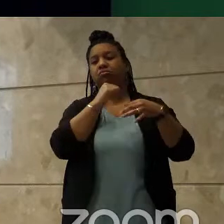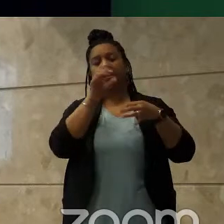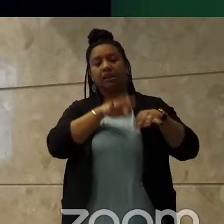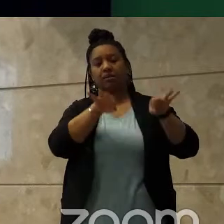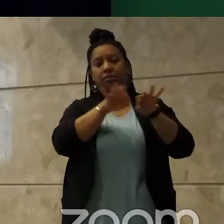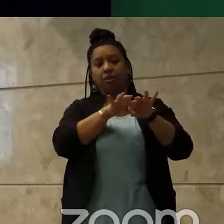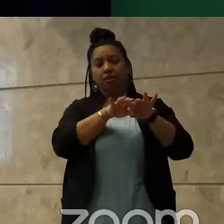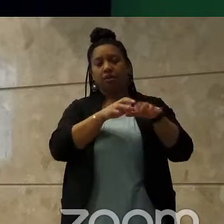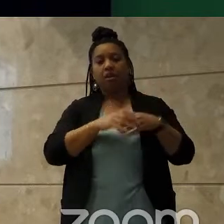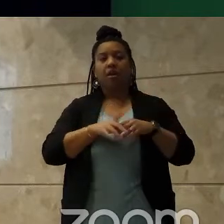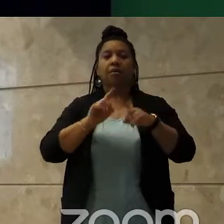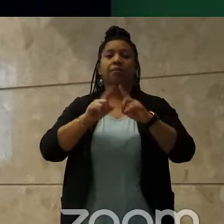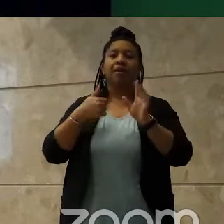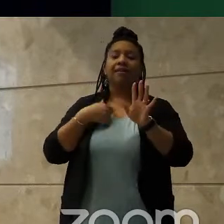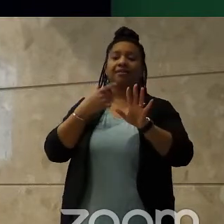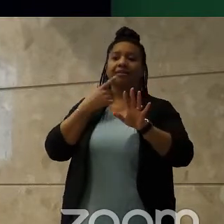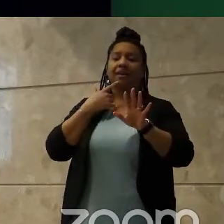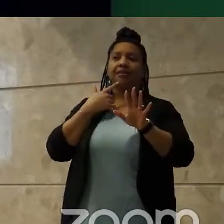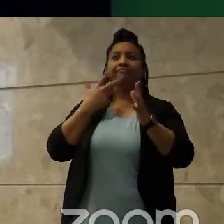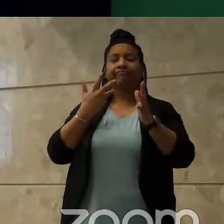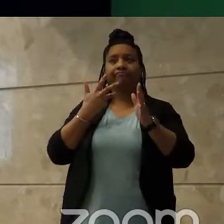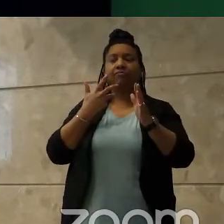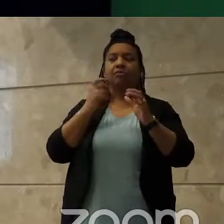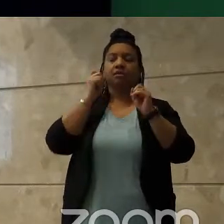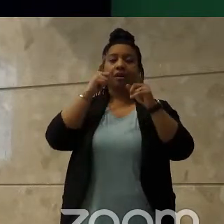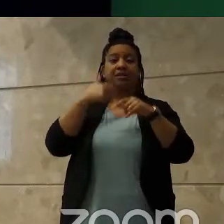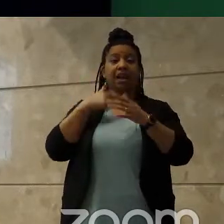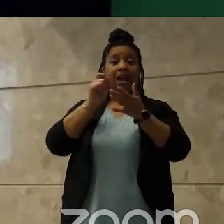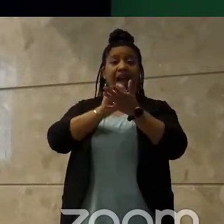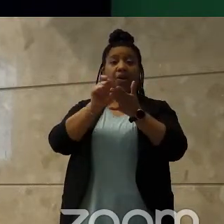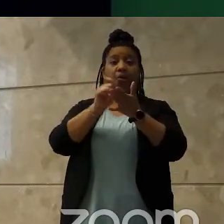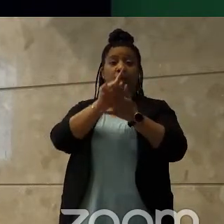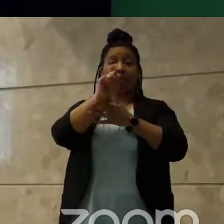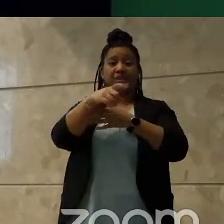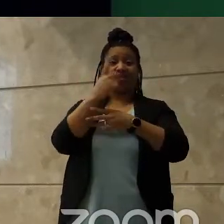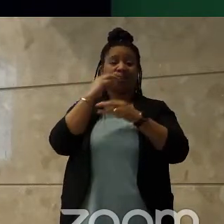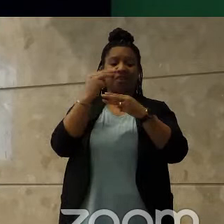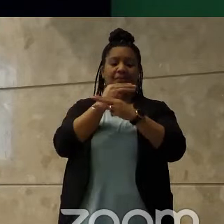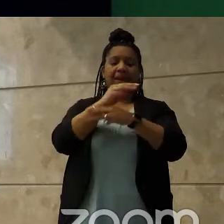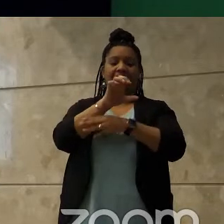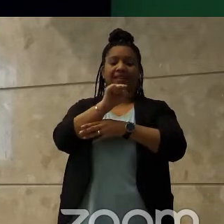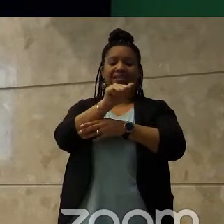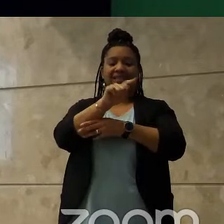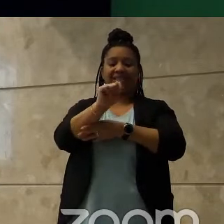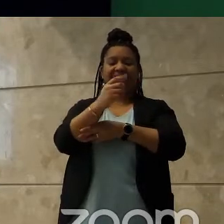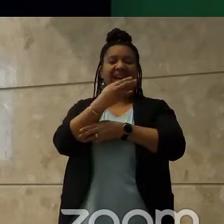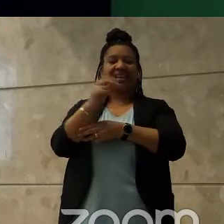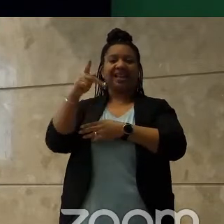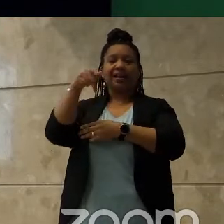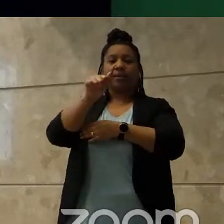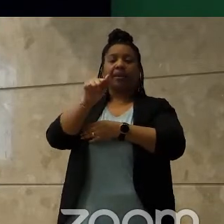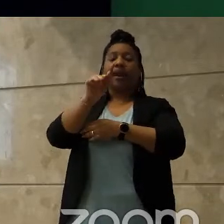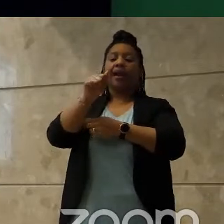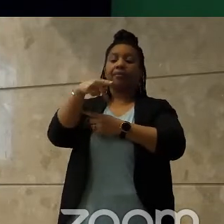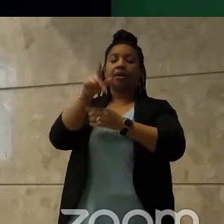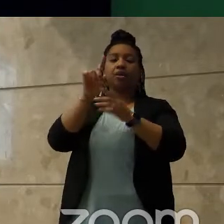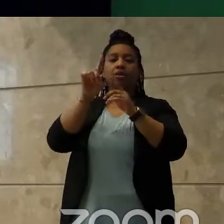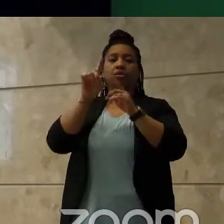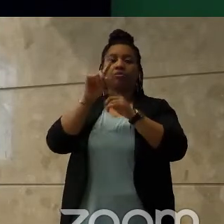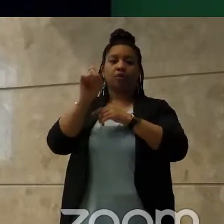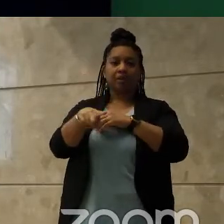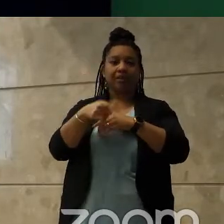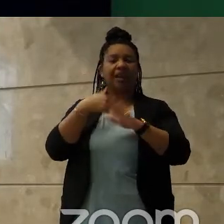this and it surprises people. First of all, I wrote questions for the math SAT for a long time and AP questions. I say this, I'm on the operating